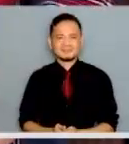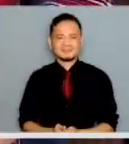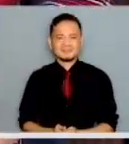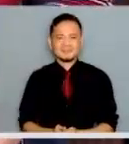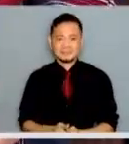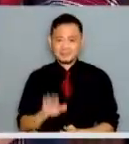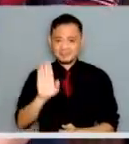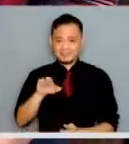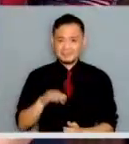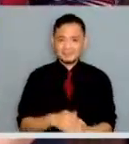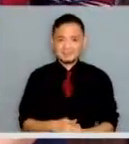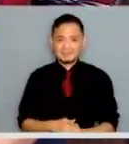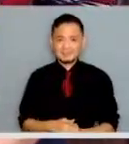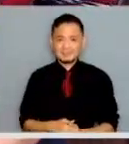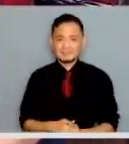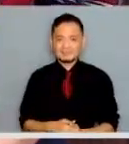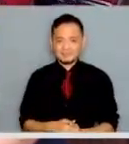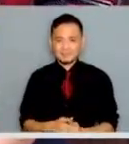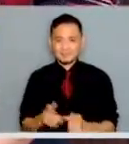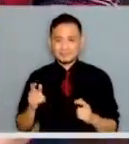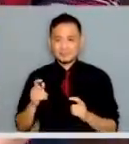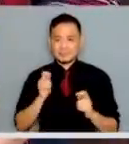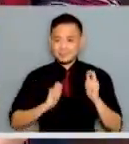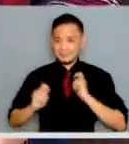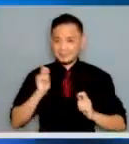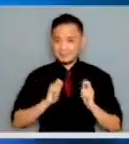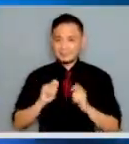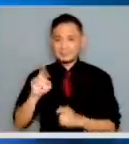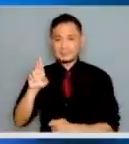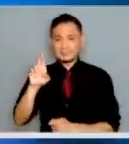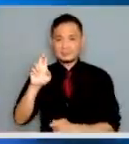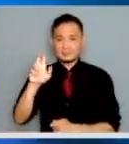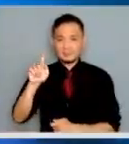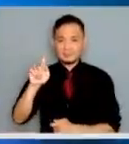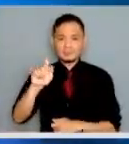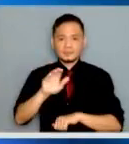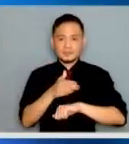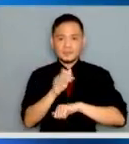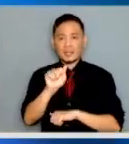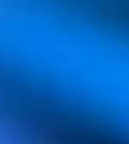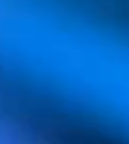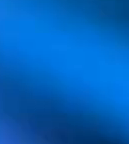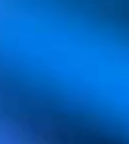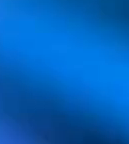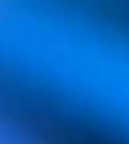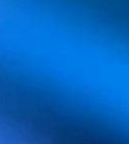Catch Nineworks Theatricals Rent the Musical this April